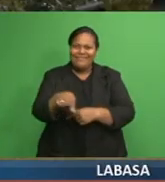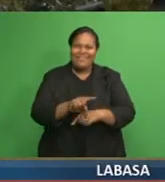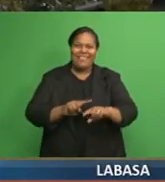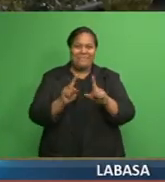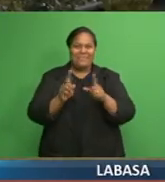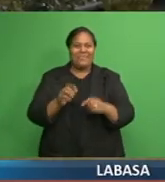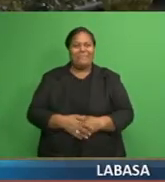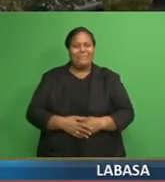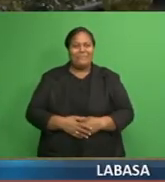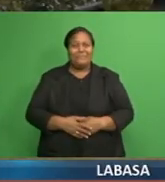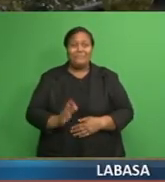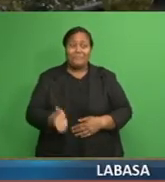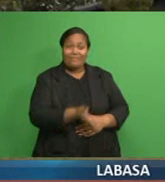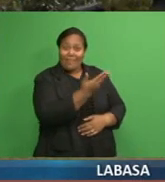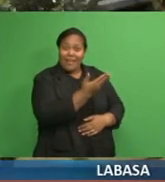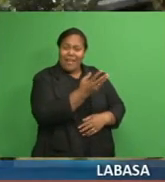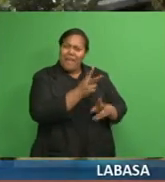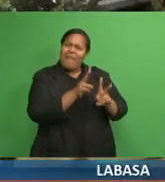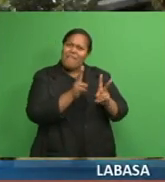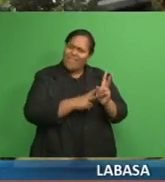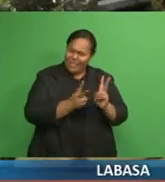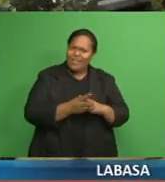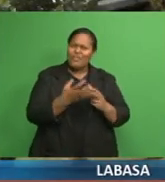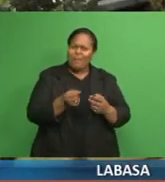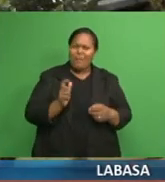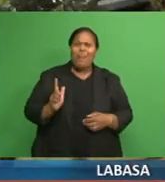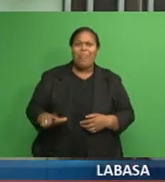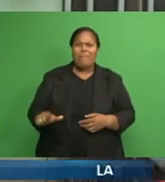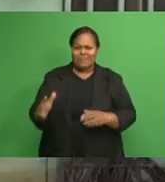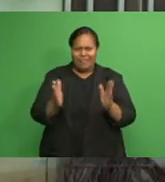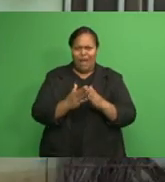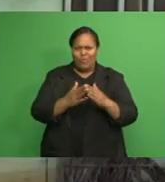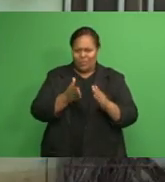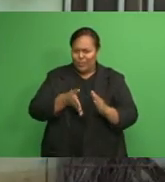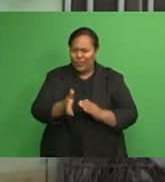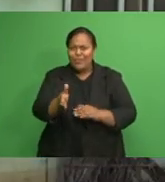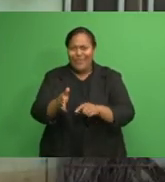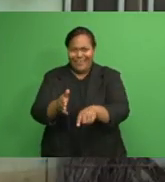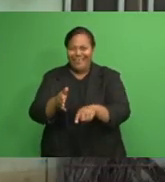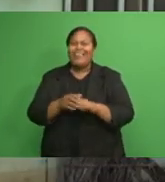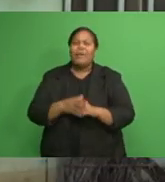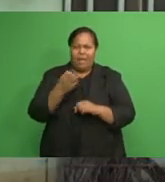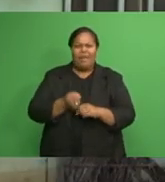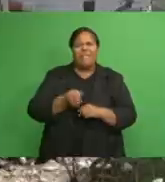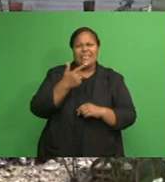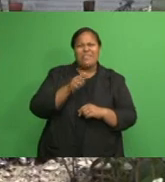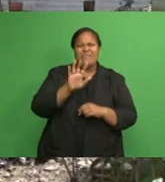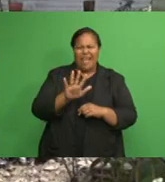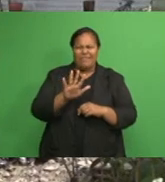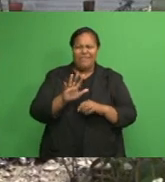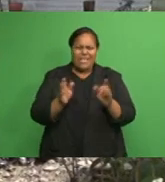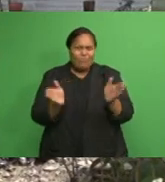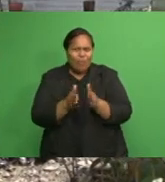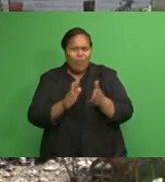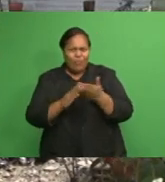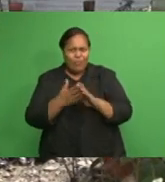village lies just beside the highway from Lambasa town to Senganga. It is one of the 75 communities in Madhuwata that's going heavy